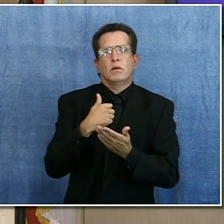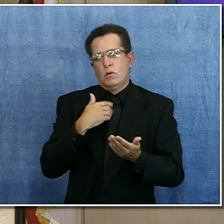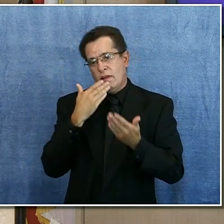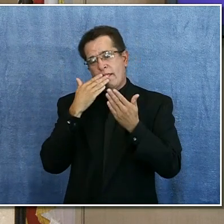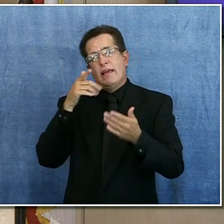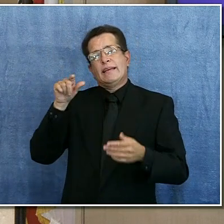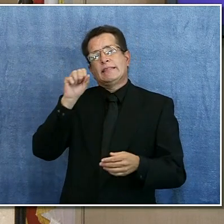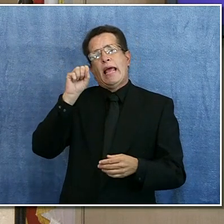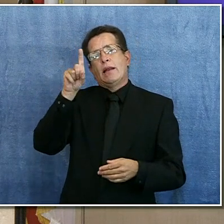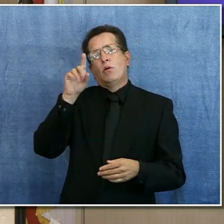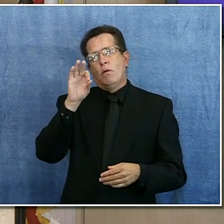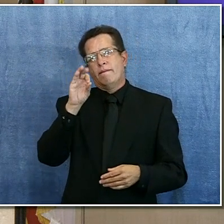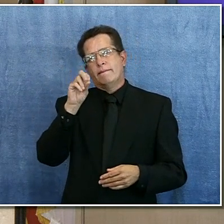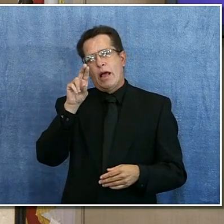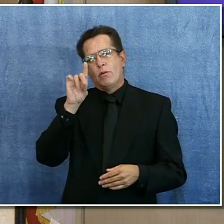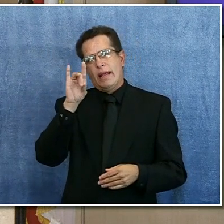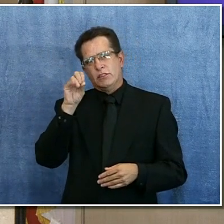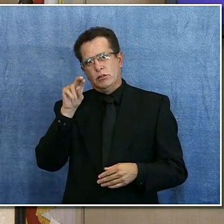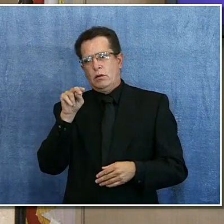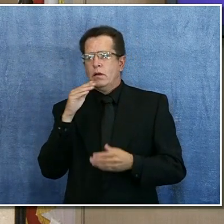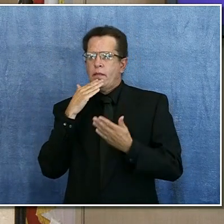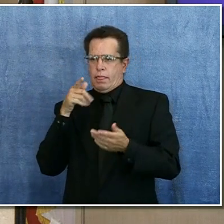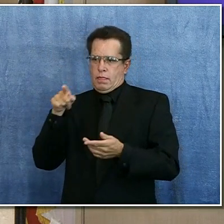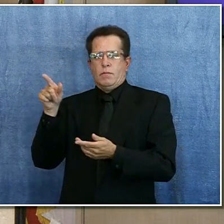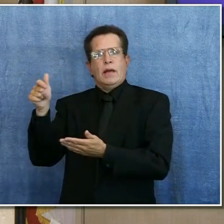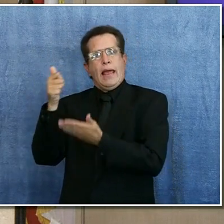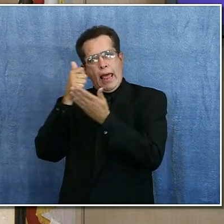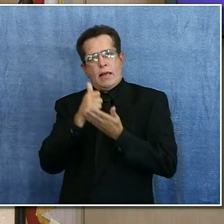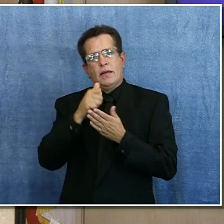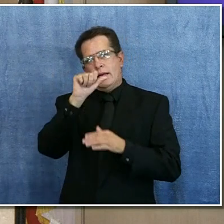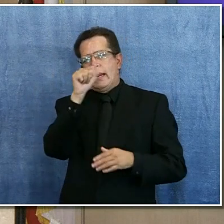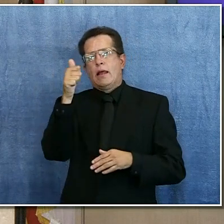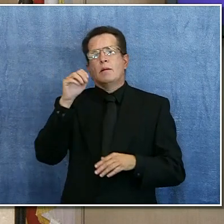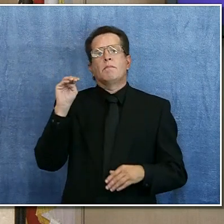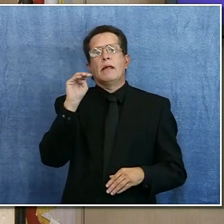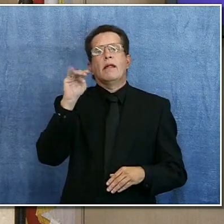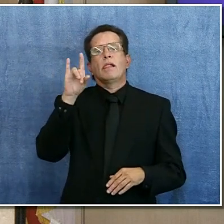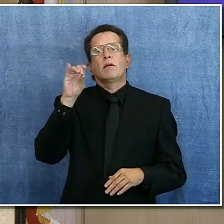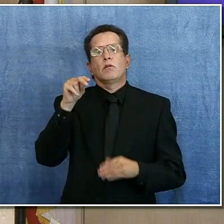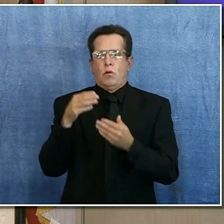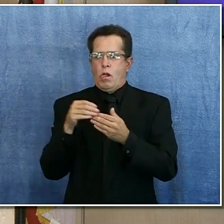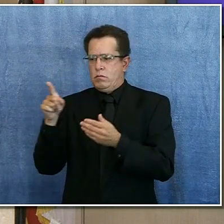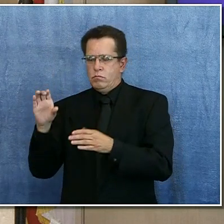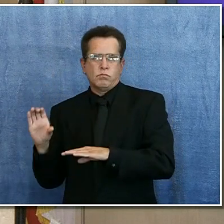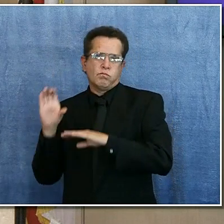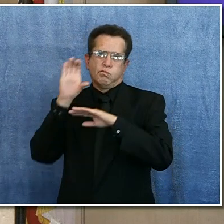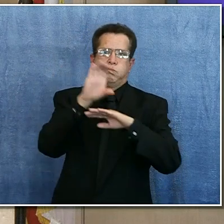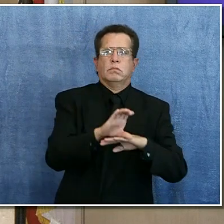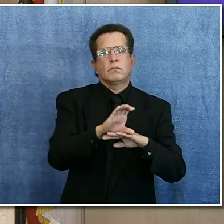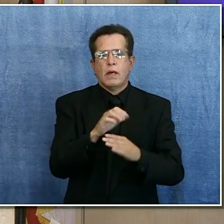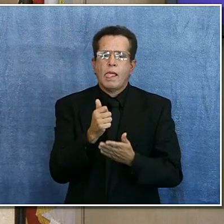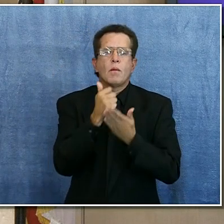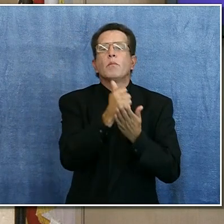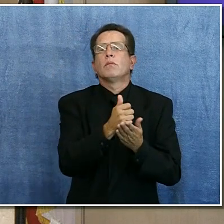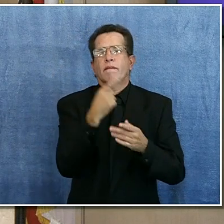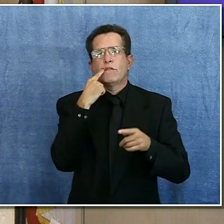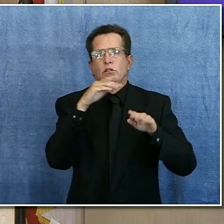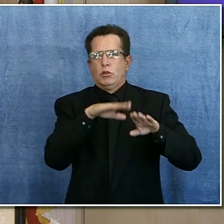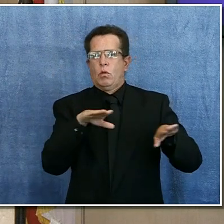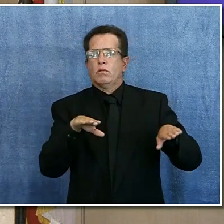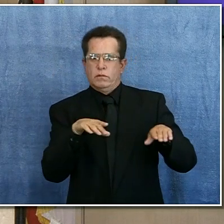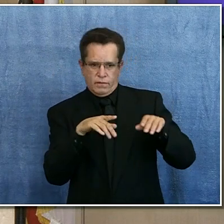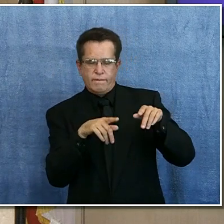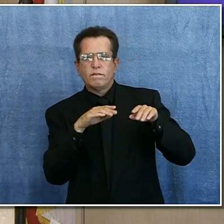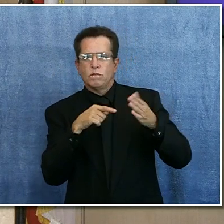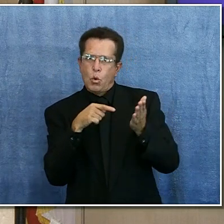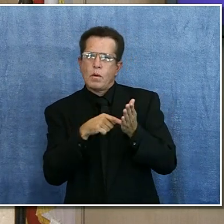Diego Foundation for adding in an additional $10 million to support children and families' access to quality, affordable child